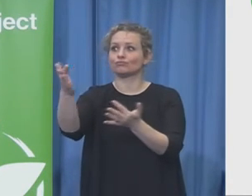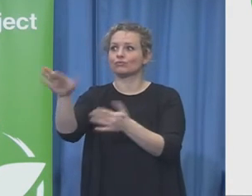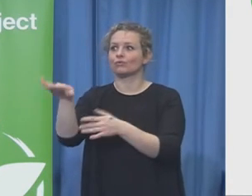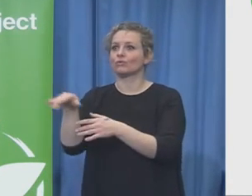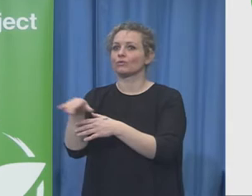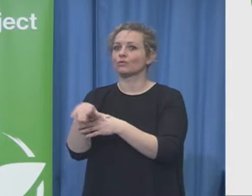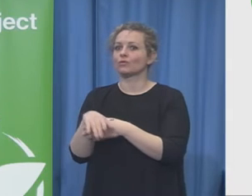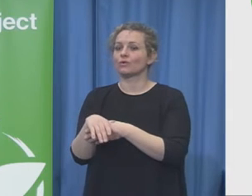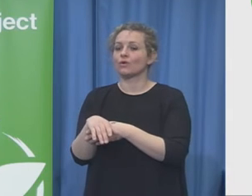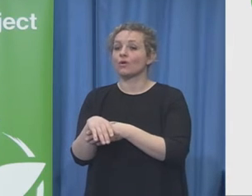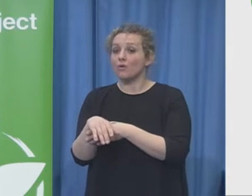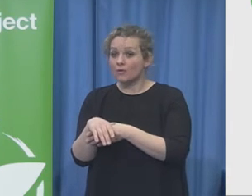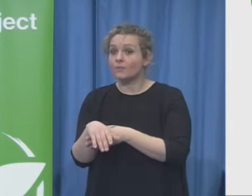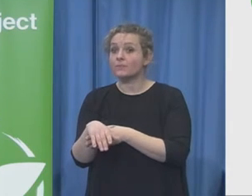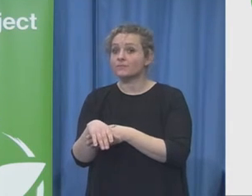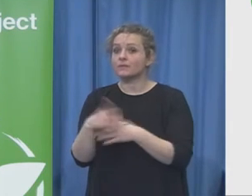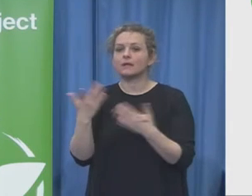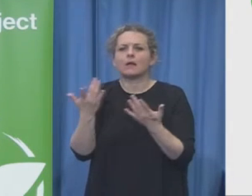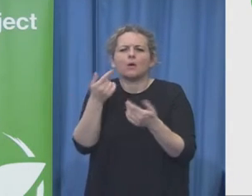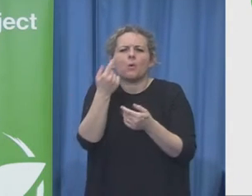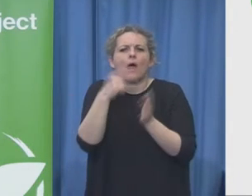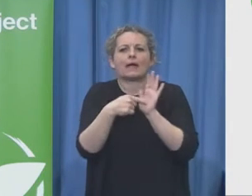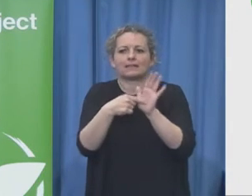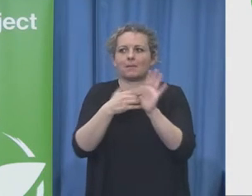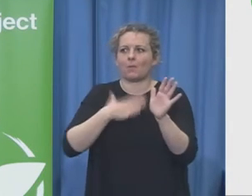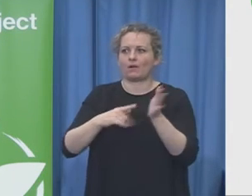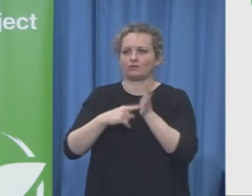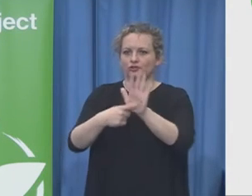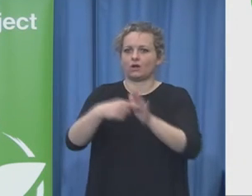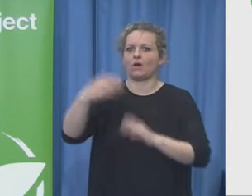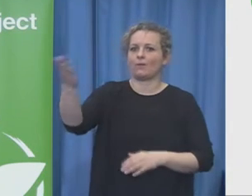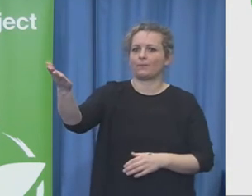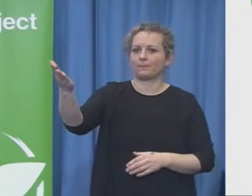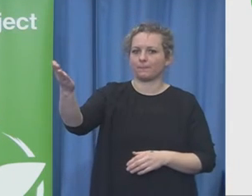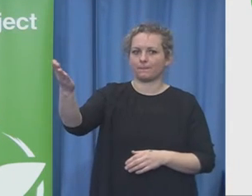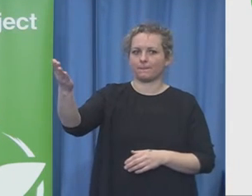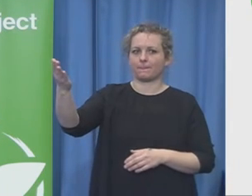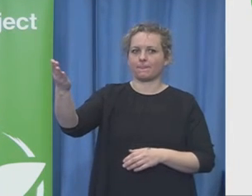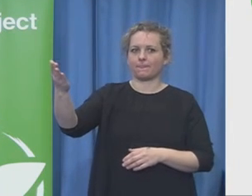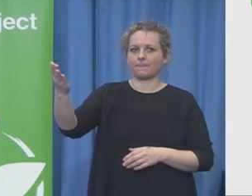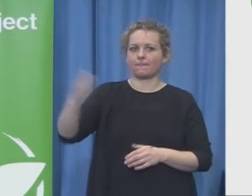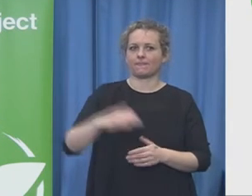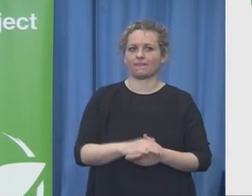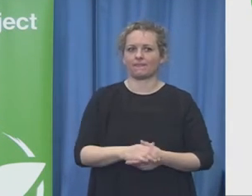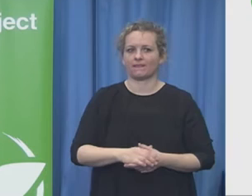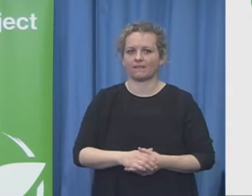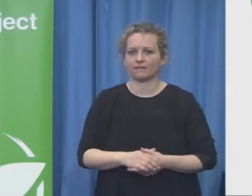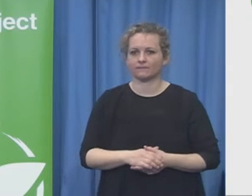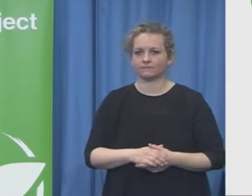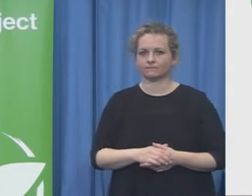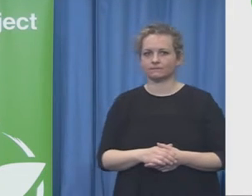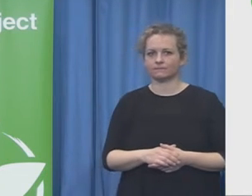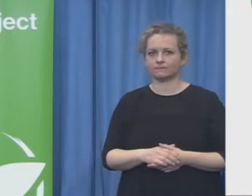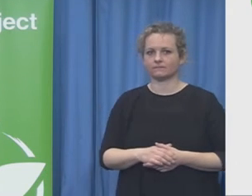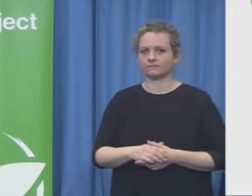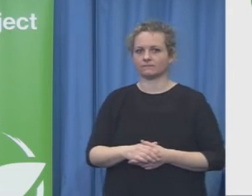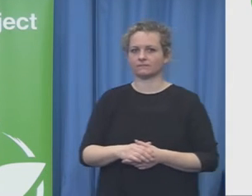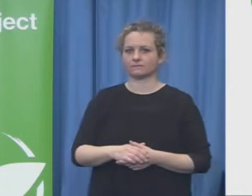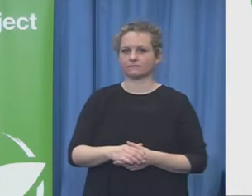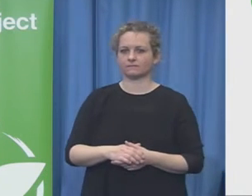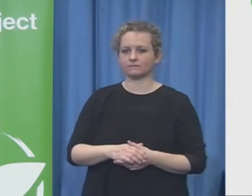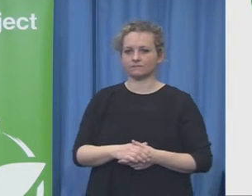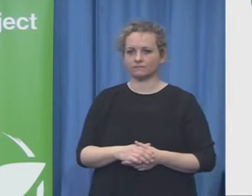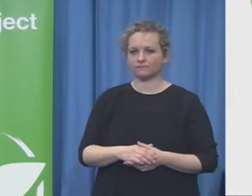simple body-mind practice. So maybe those who are tapping on your phones and all that, please close